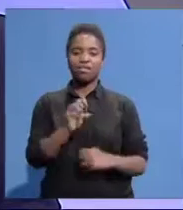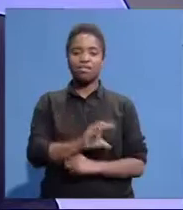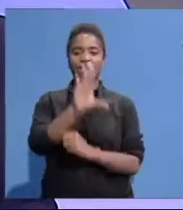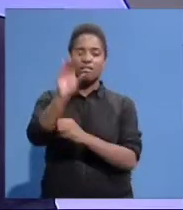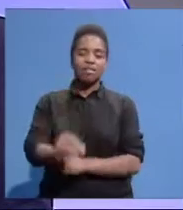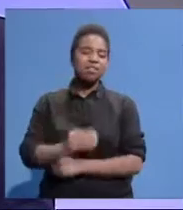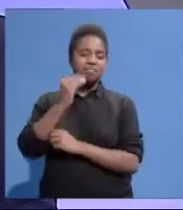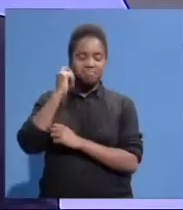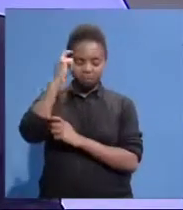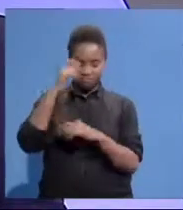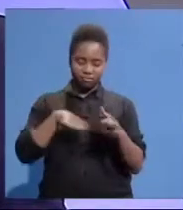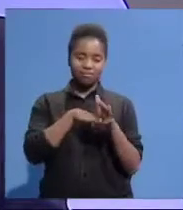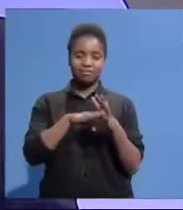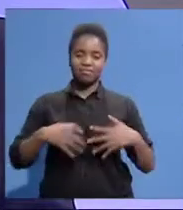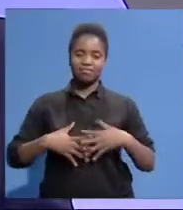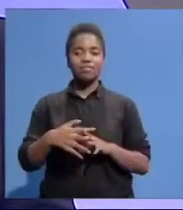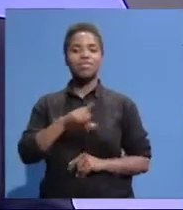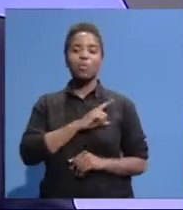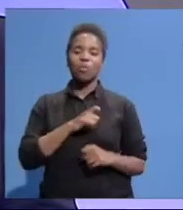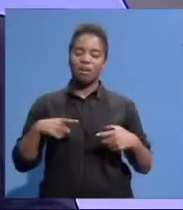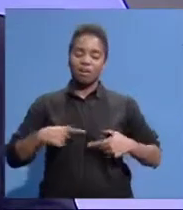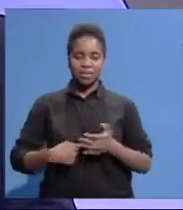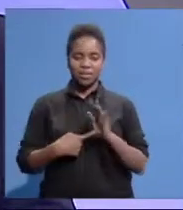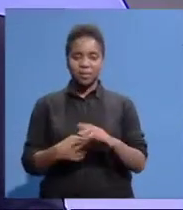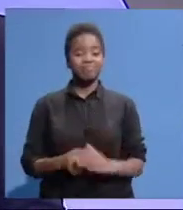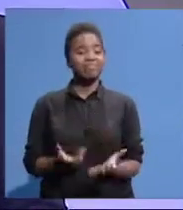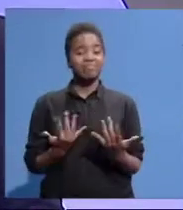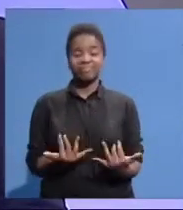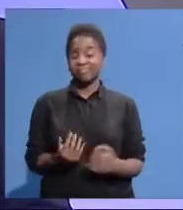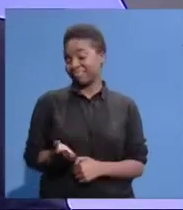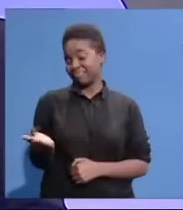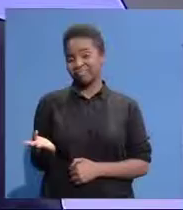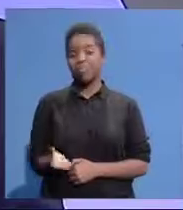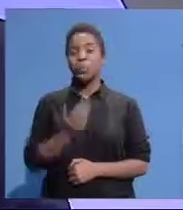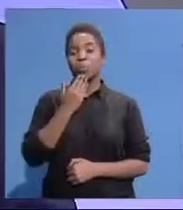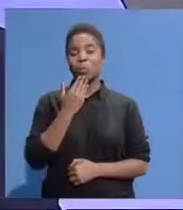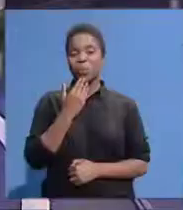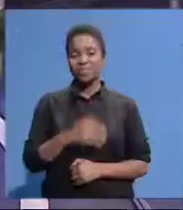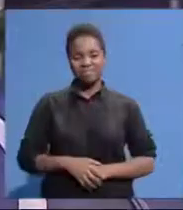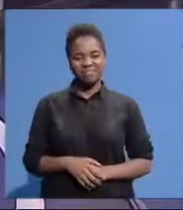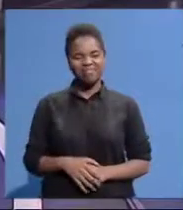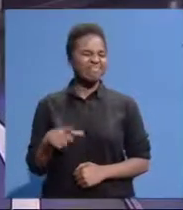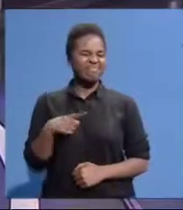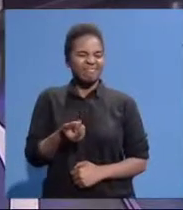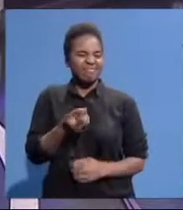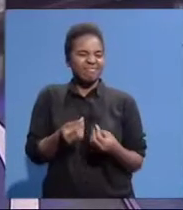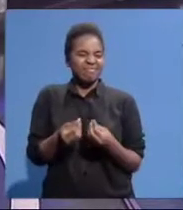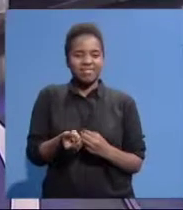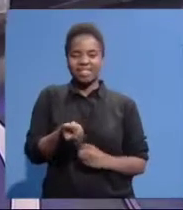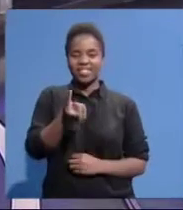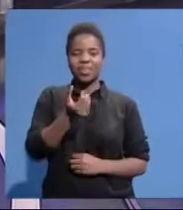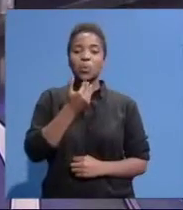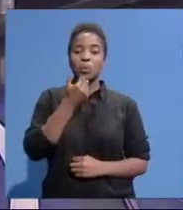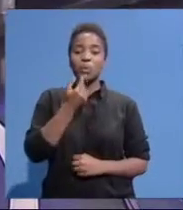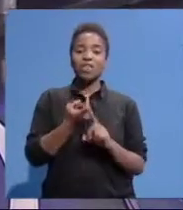Africans, and that's really the focus of the show this evening. Now, joining me here in the studio, just for something a little different, is